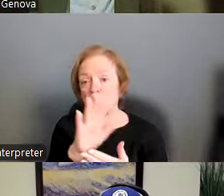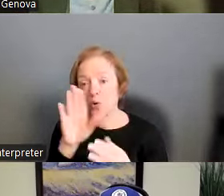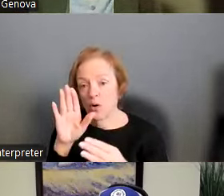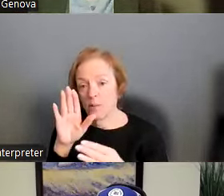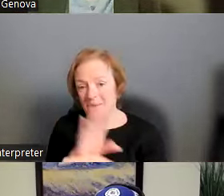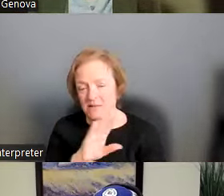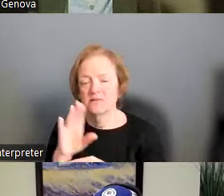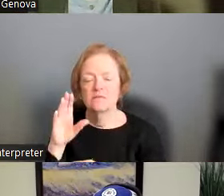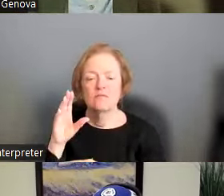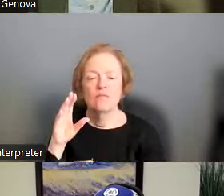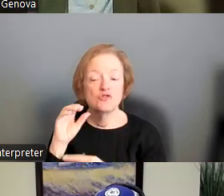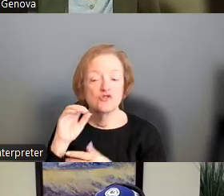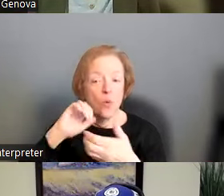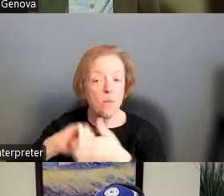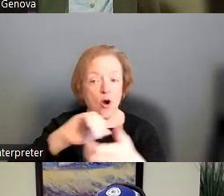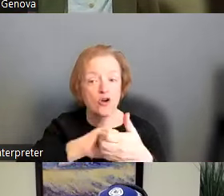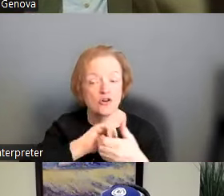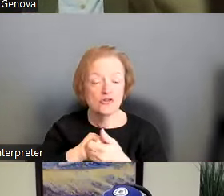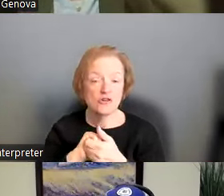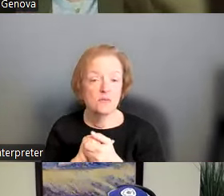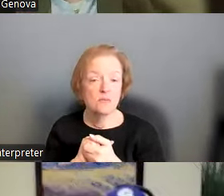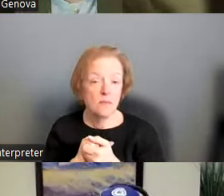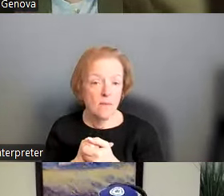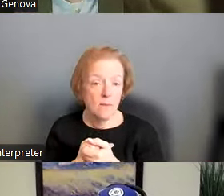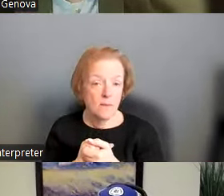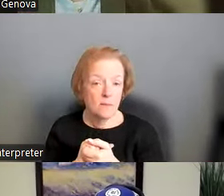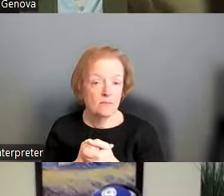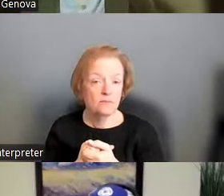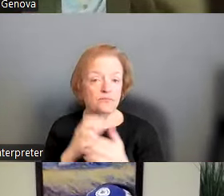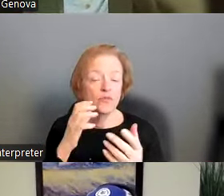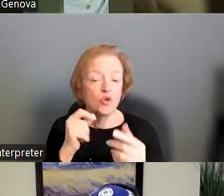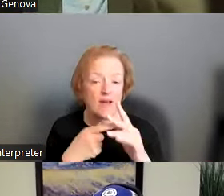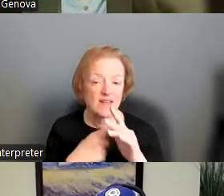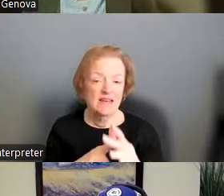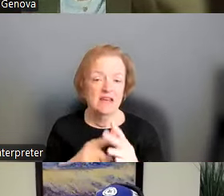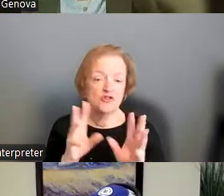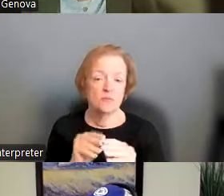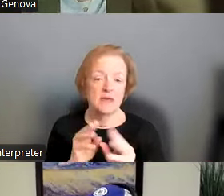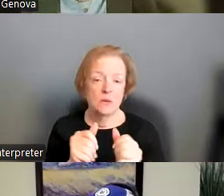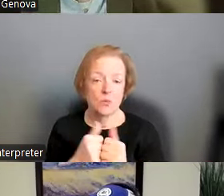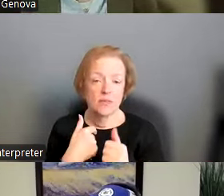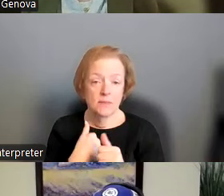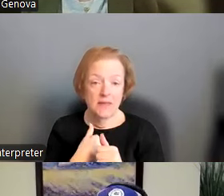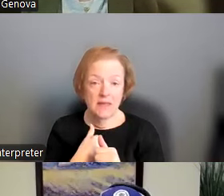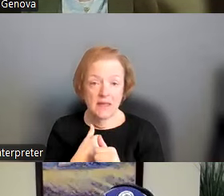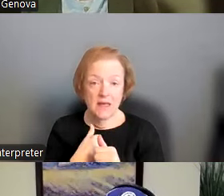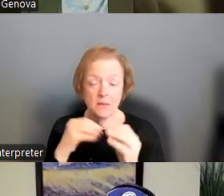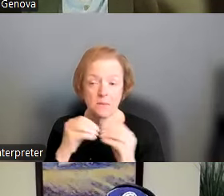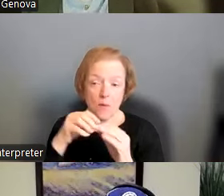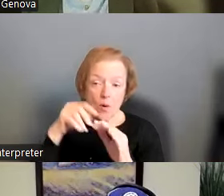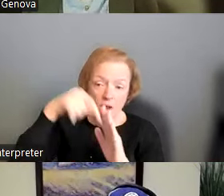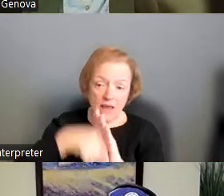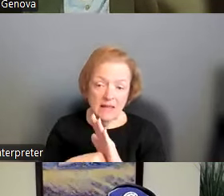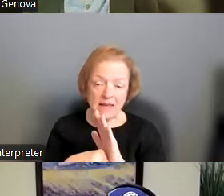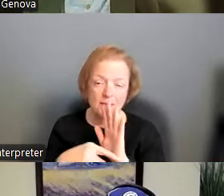so partnership usually looks like you would have an initial meeting with me. I would do a more in-depth demo,